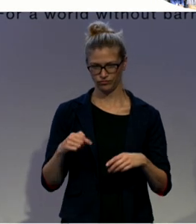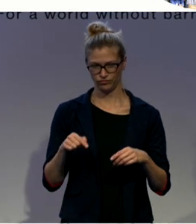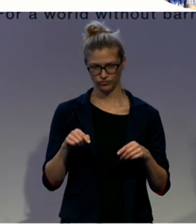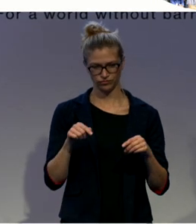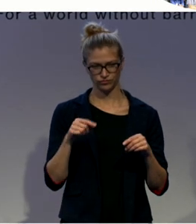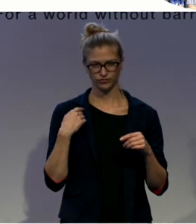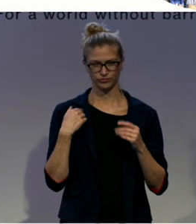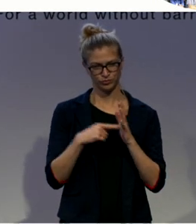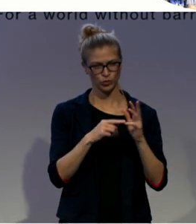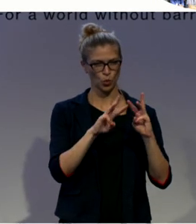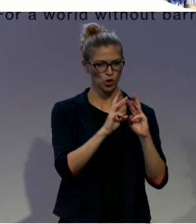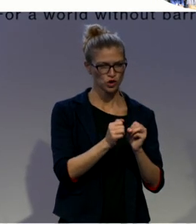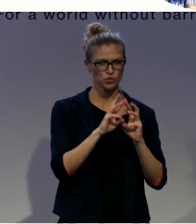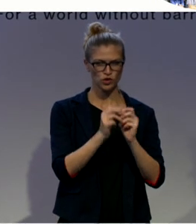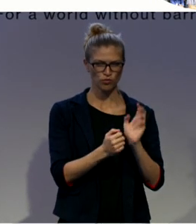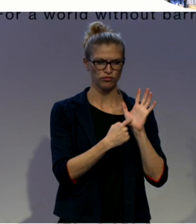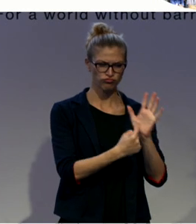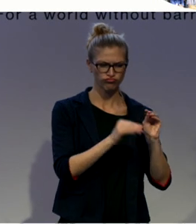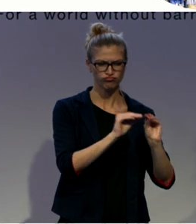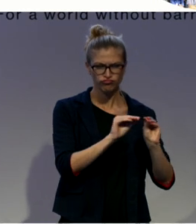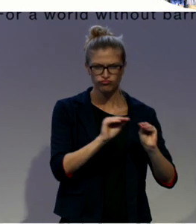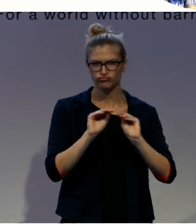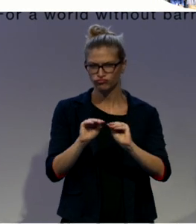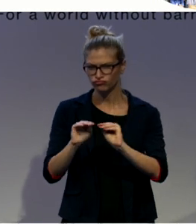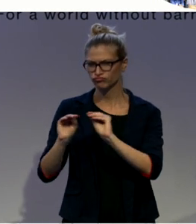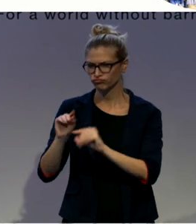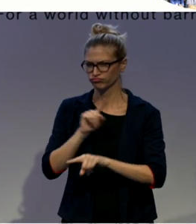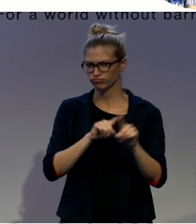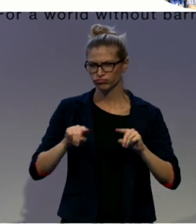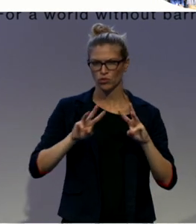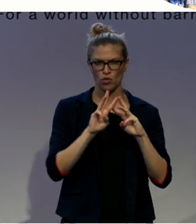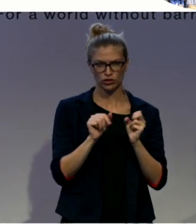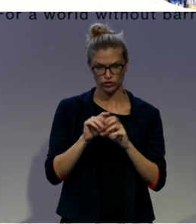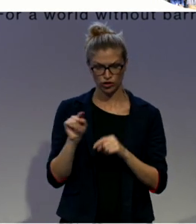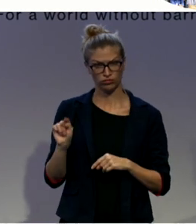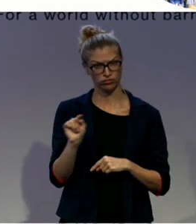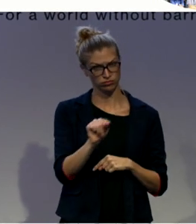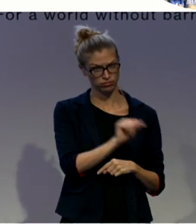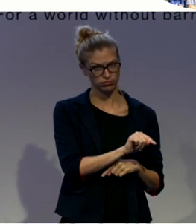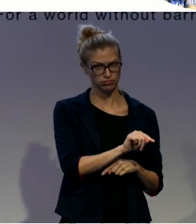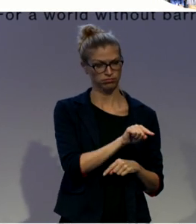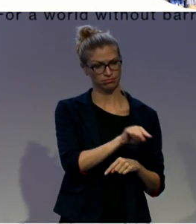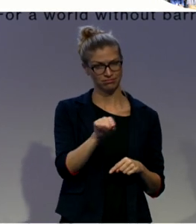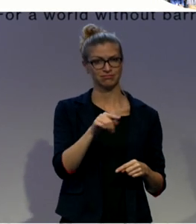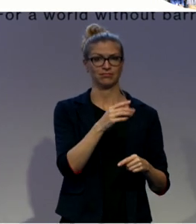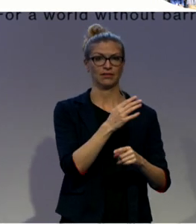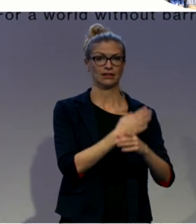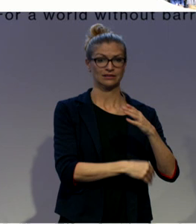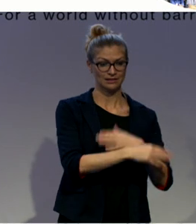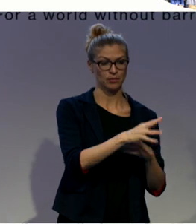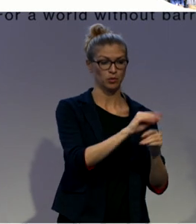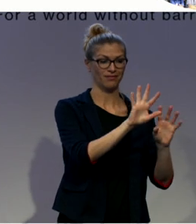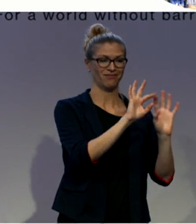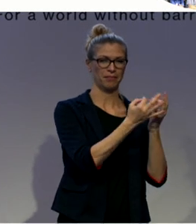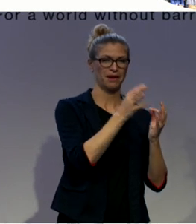training programs, that and also all the discussion that you have with the people with disability and also with the families, they are financed by